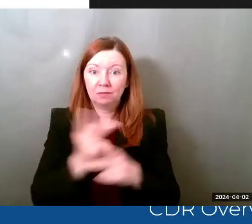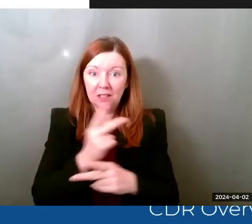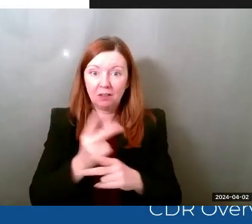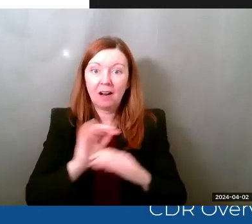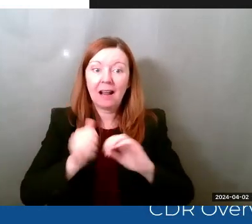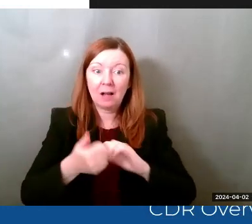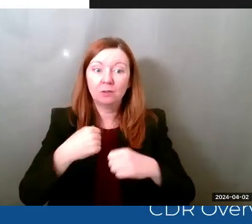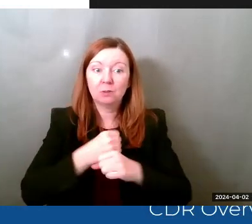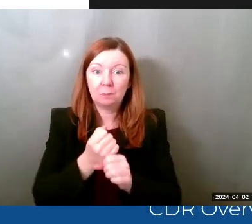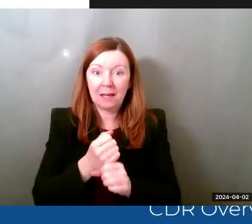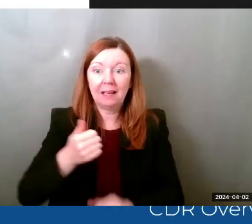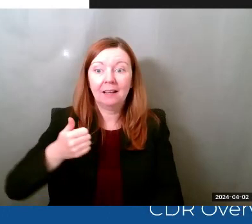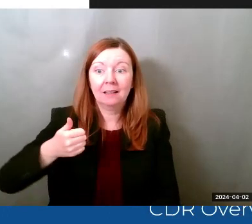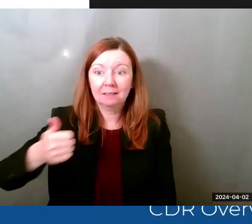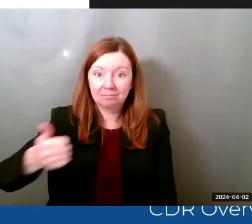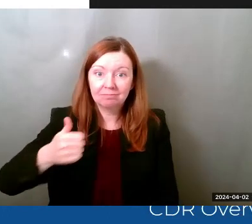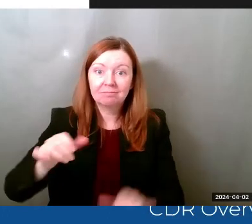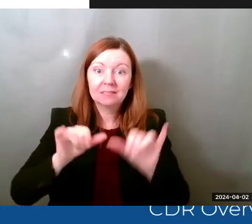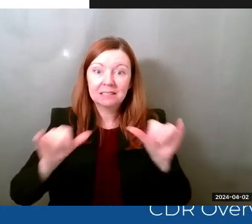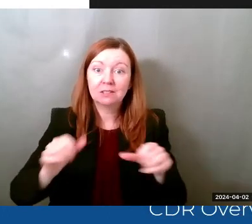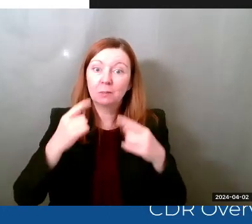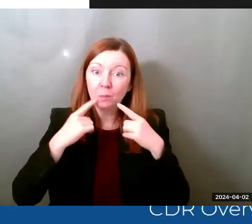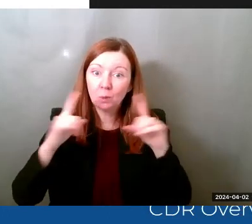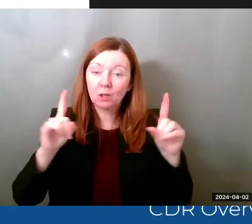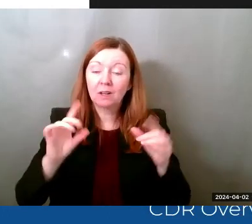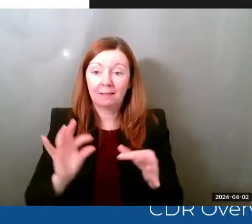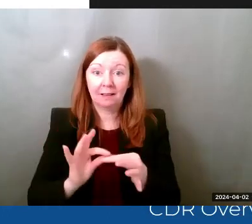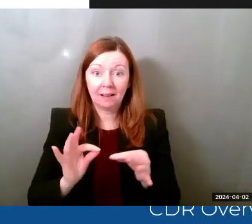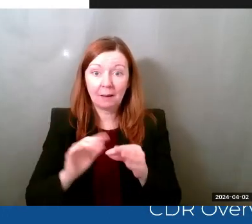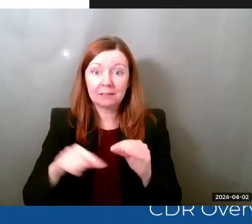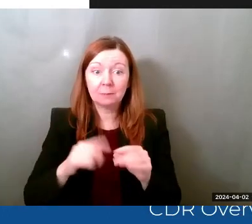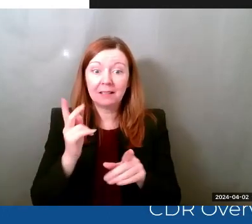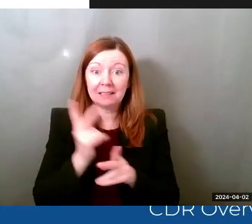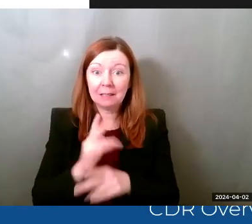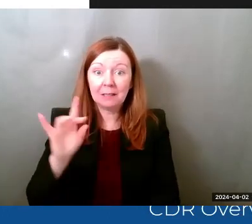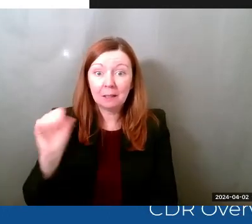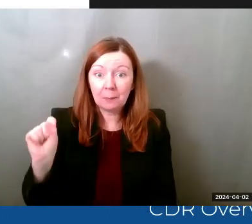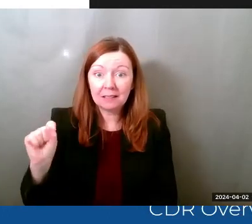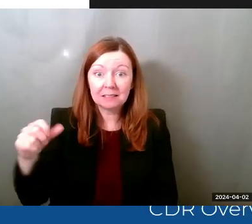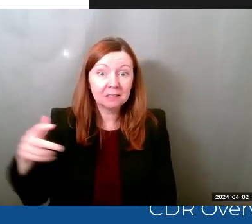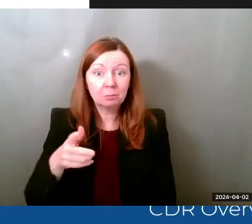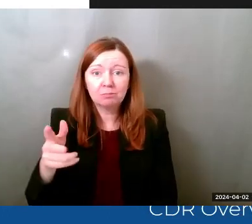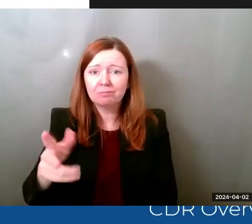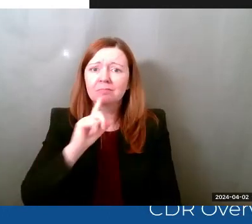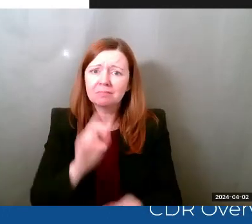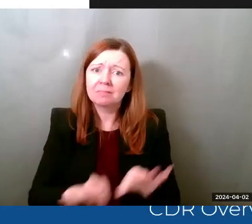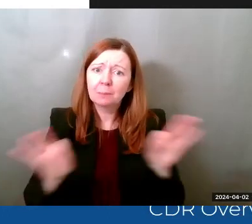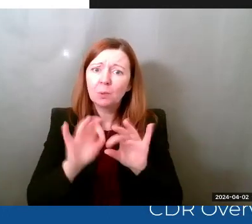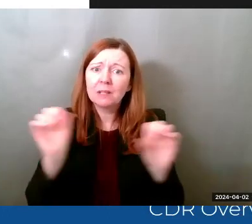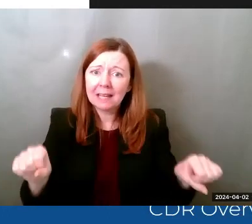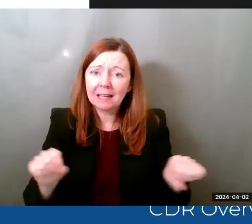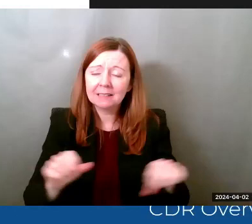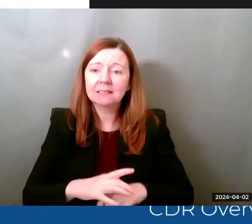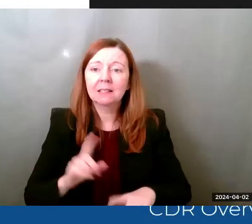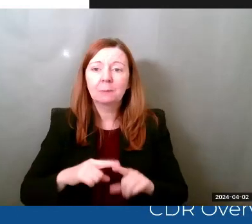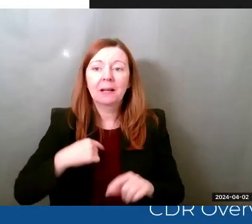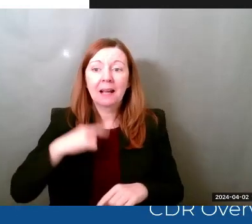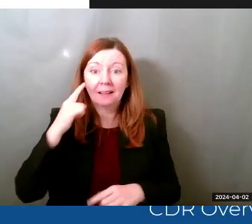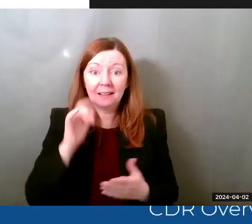how to make the transit system work. And yes, the comments about keeping the buses movement are important. But I